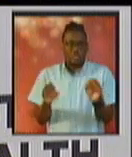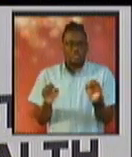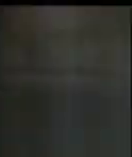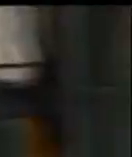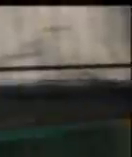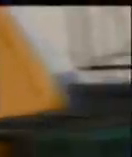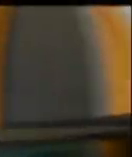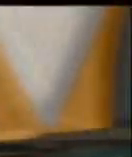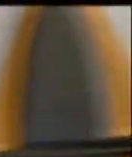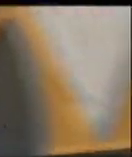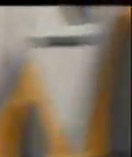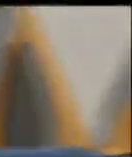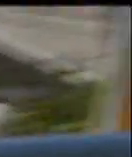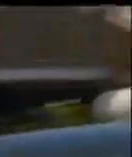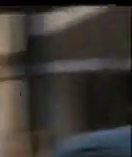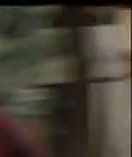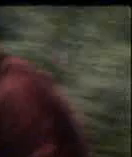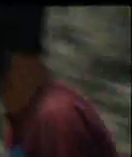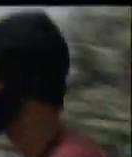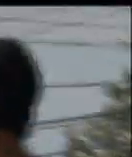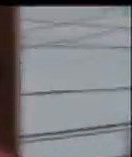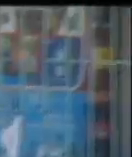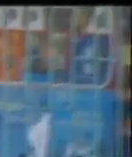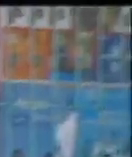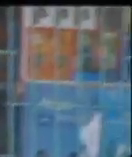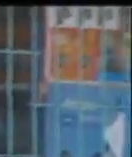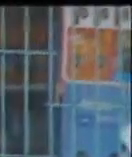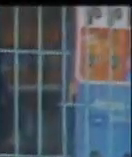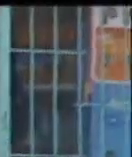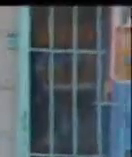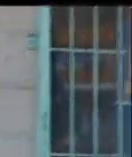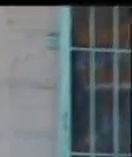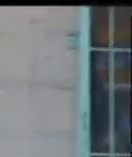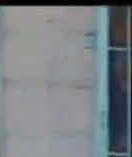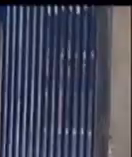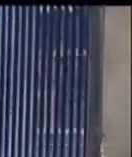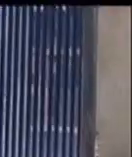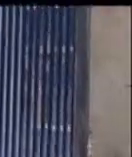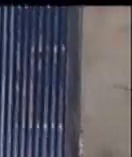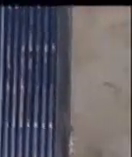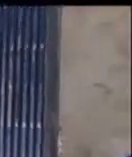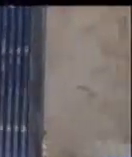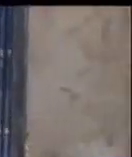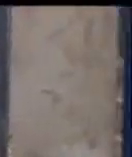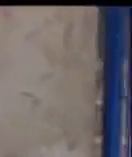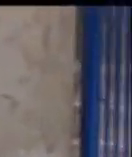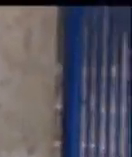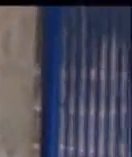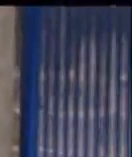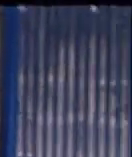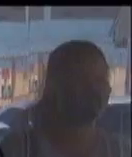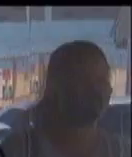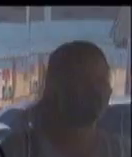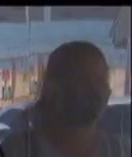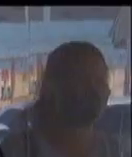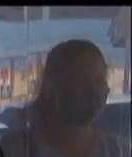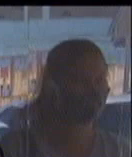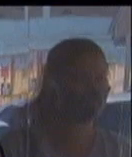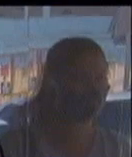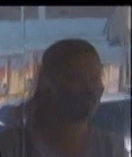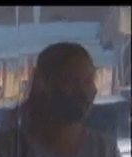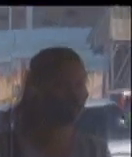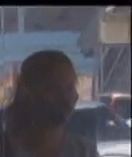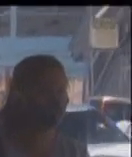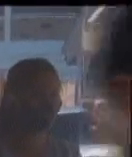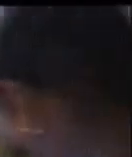countries. She says different vaccines may have varying effects on people of different age groups, and this is why governments would have to choose